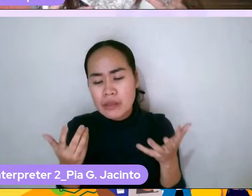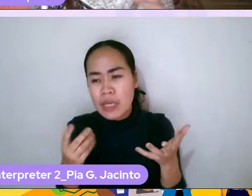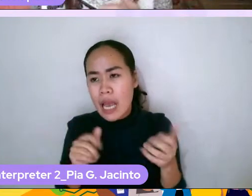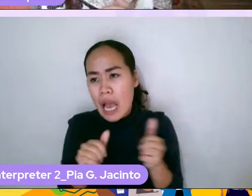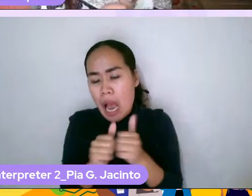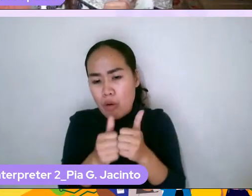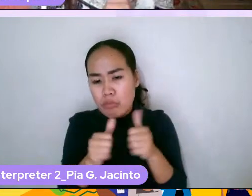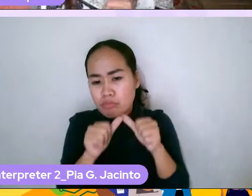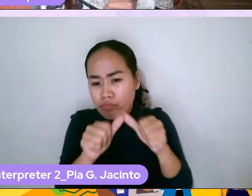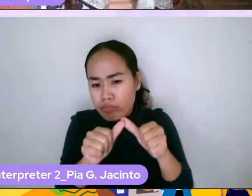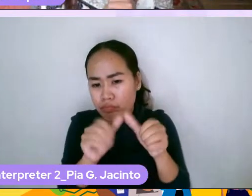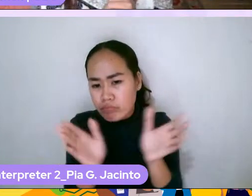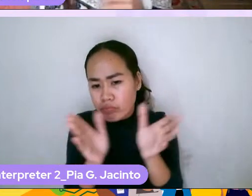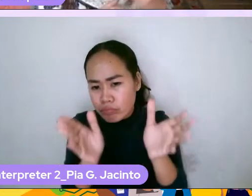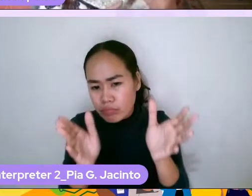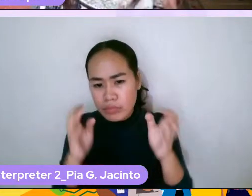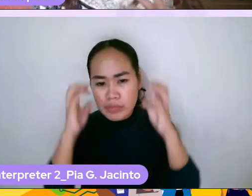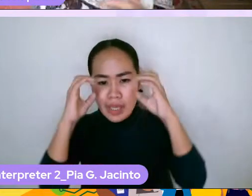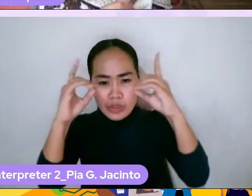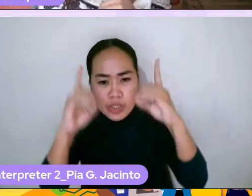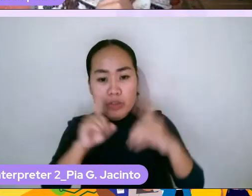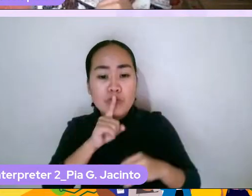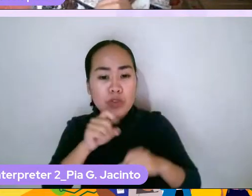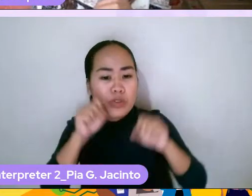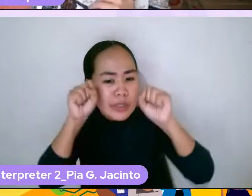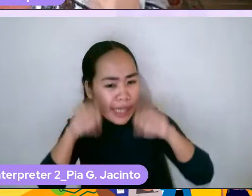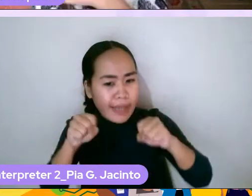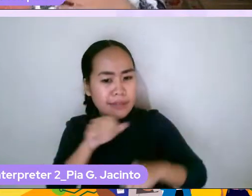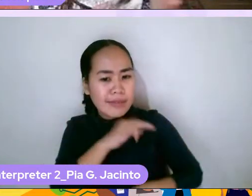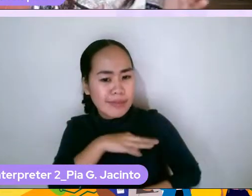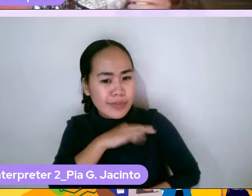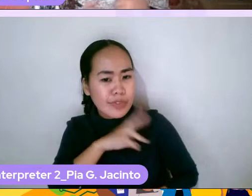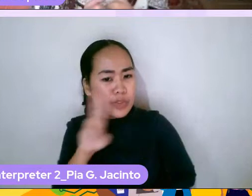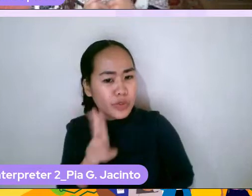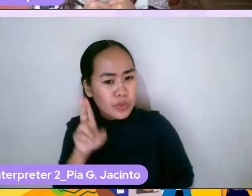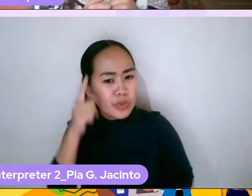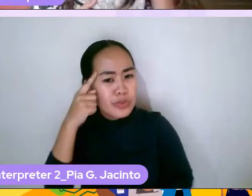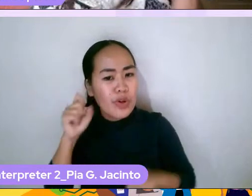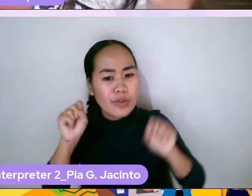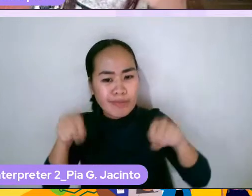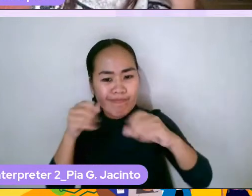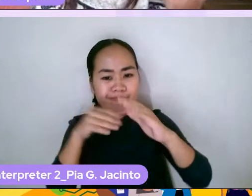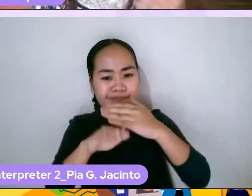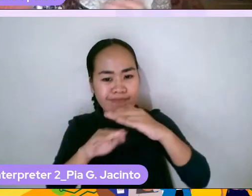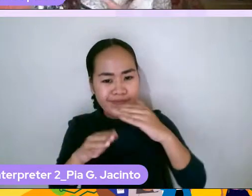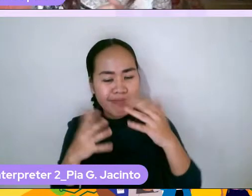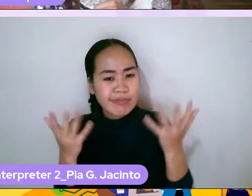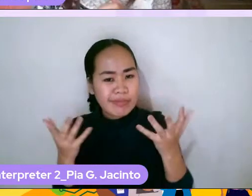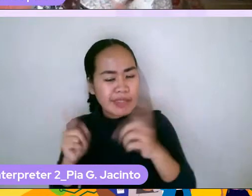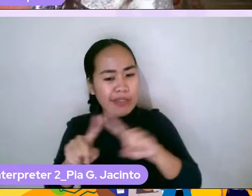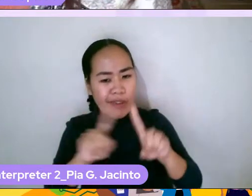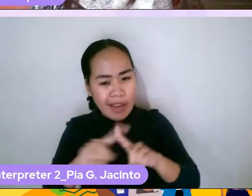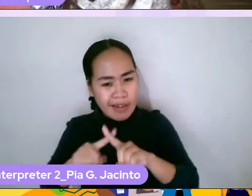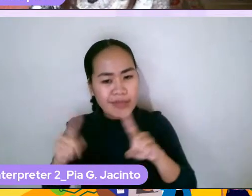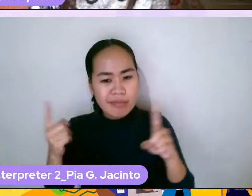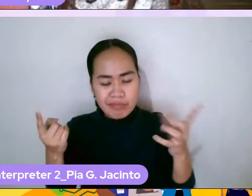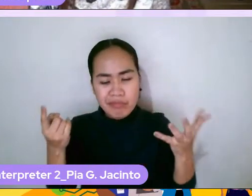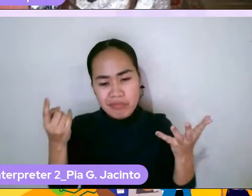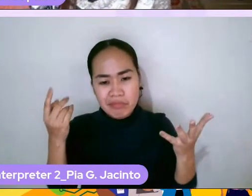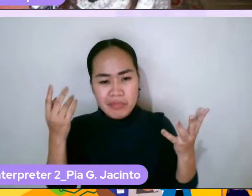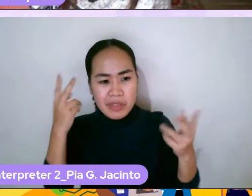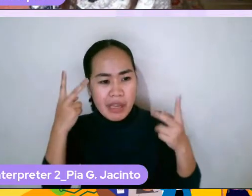in education, right? It's actually an advantage sometimes that you have access to, you know, or have a different perspective or expertise, no?